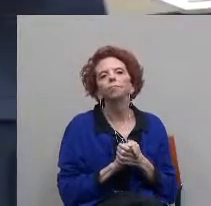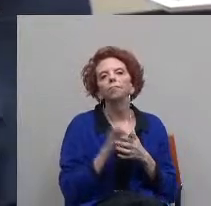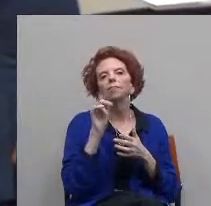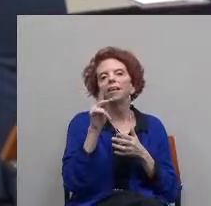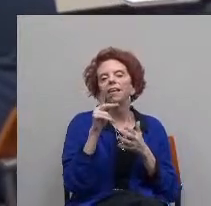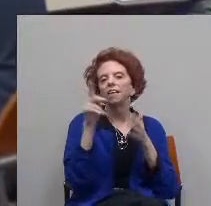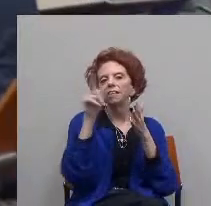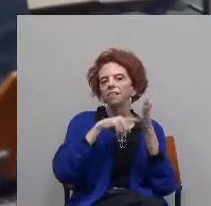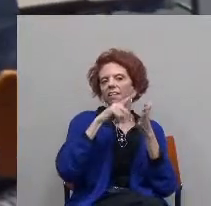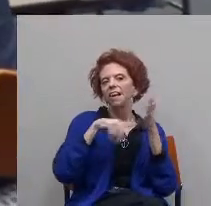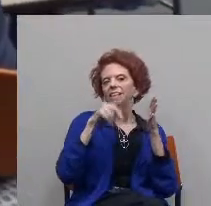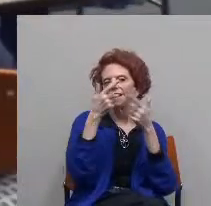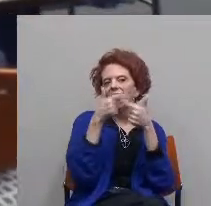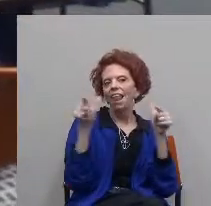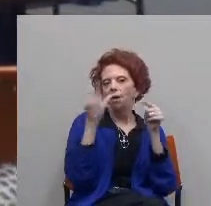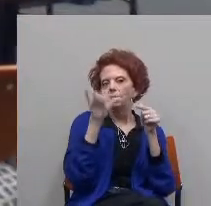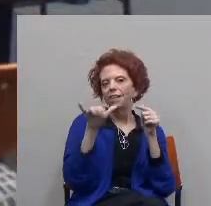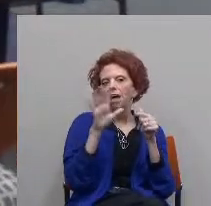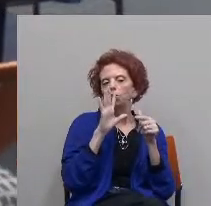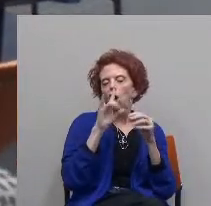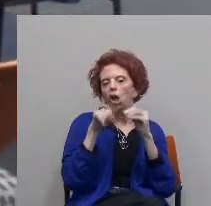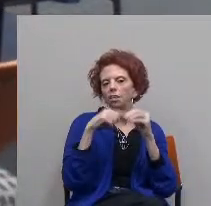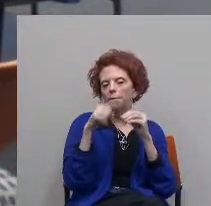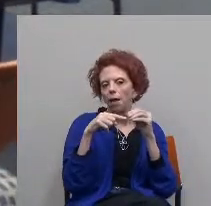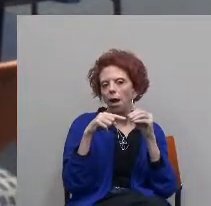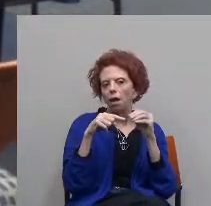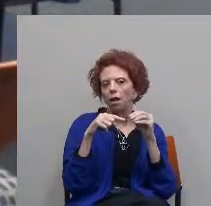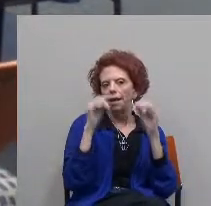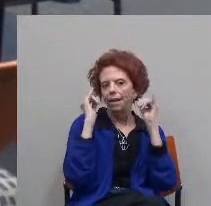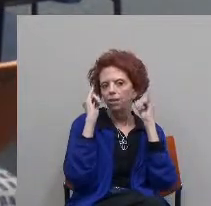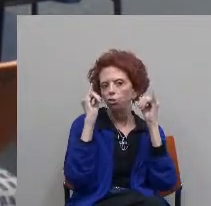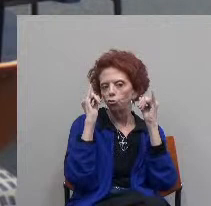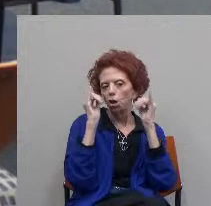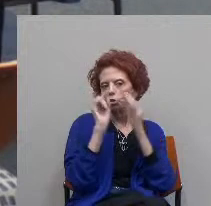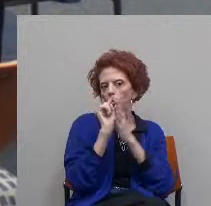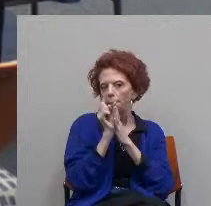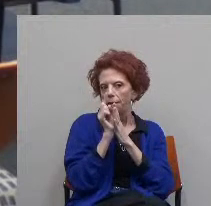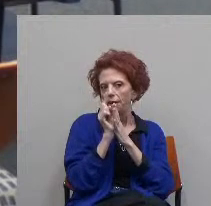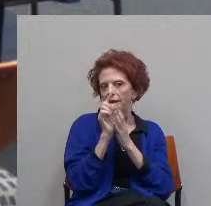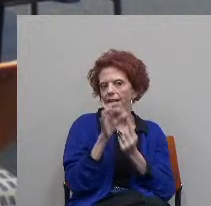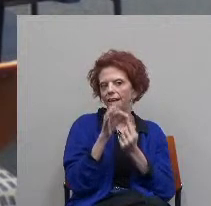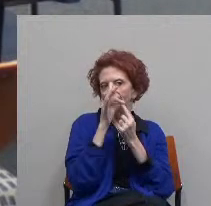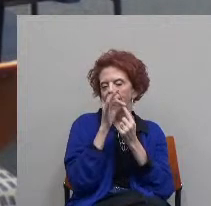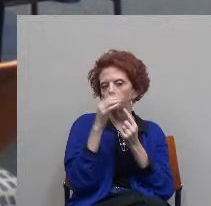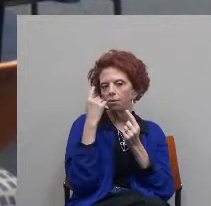the language that talks about the instructional minutes. The exception for